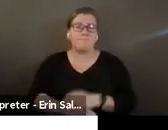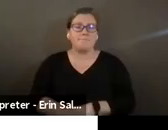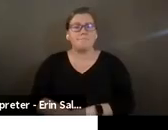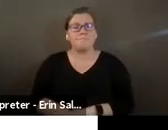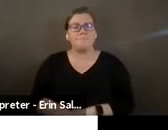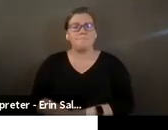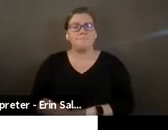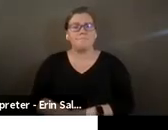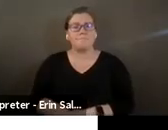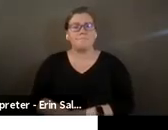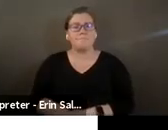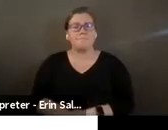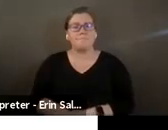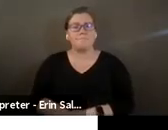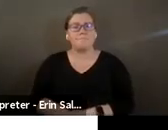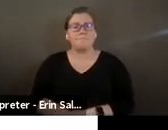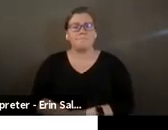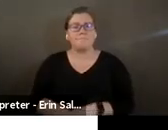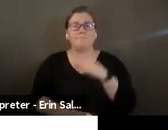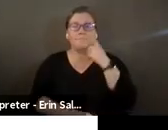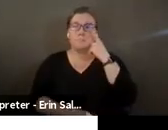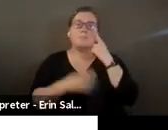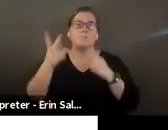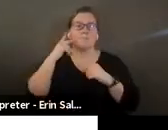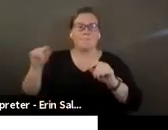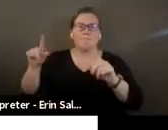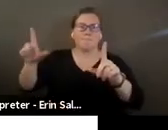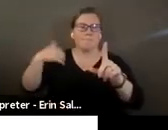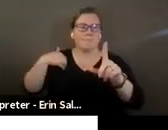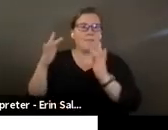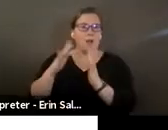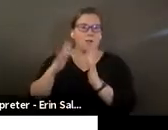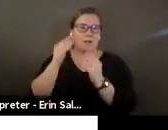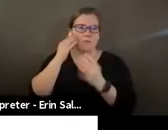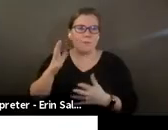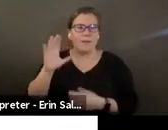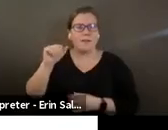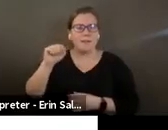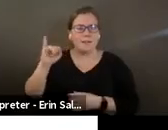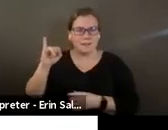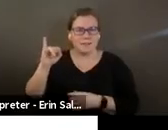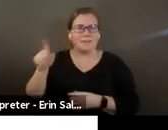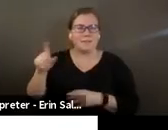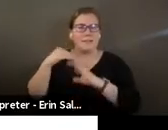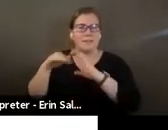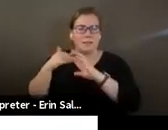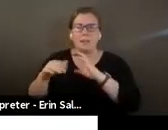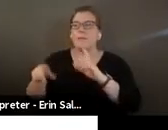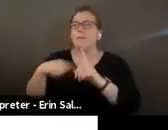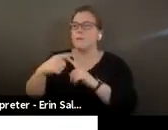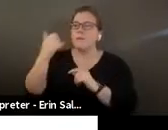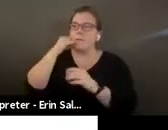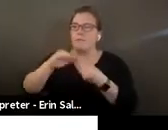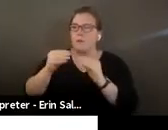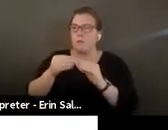Awesome. And their contact information is on the screen, Casey's email, and then the phone numbers